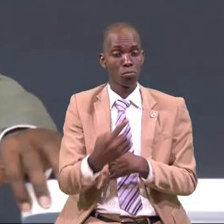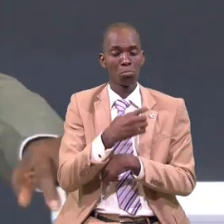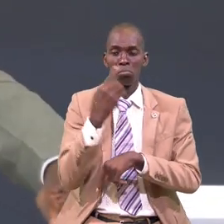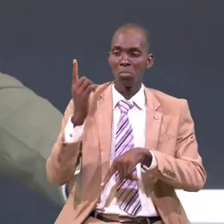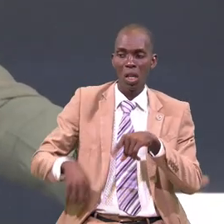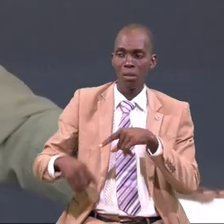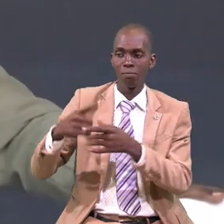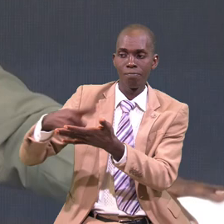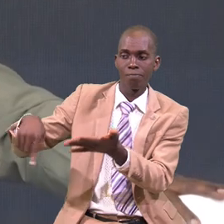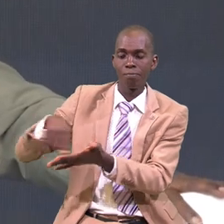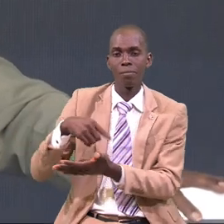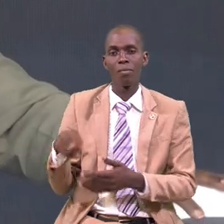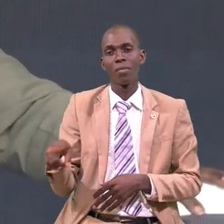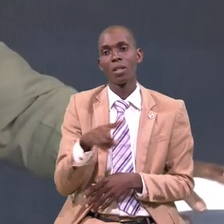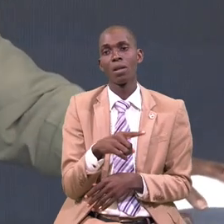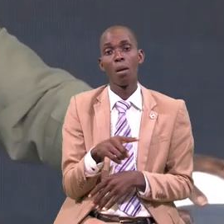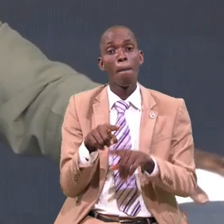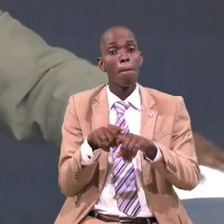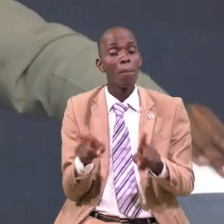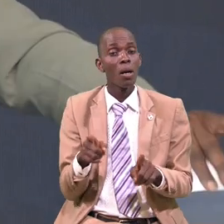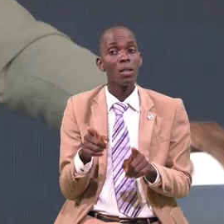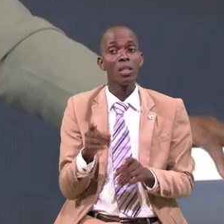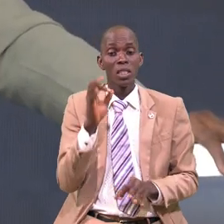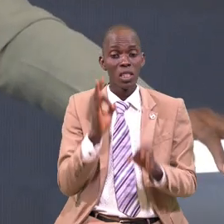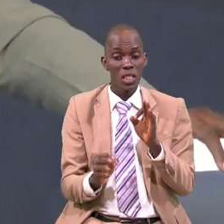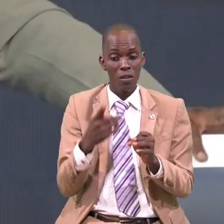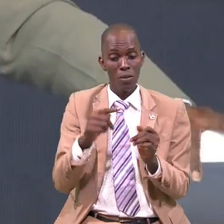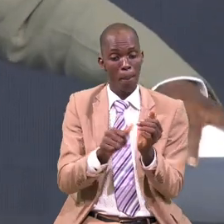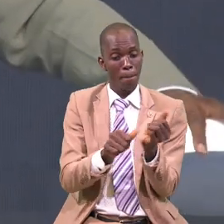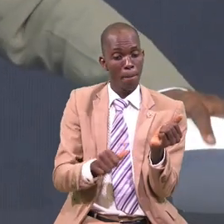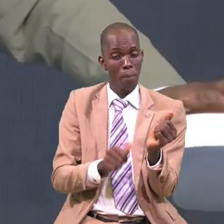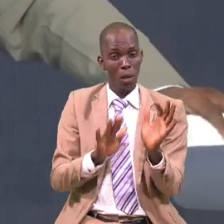But if backsliders are going to return,